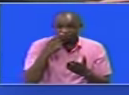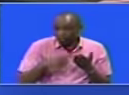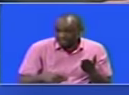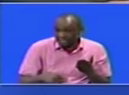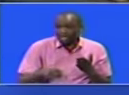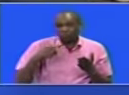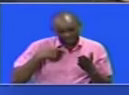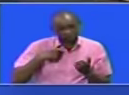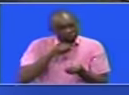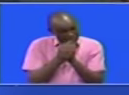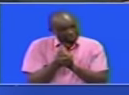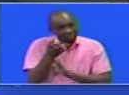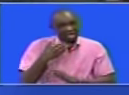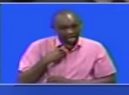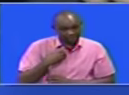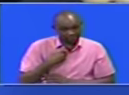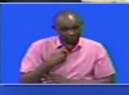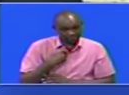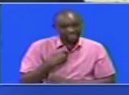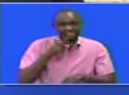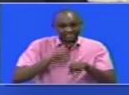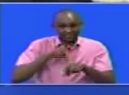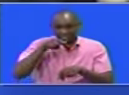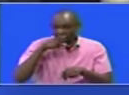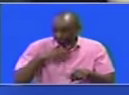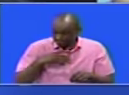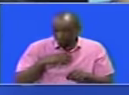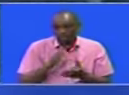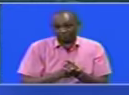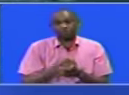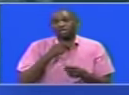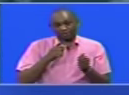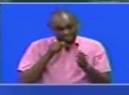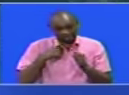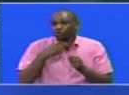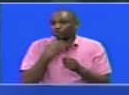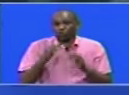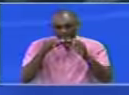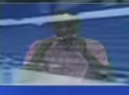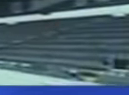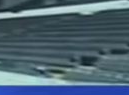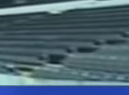face a much-changed Hull City team since the Tigers are fighting relegation in the league.